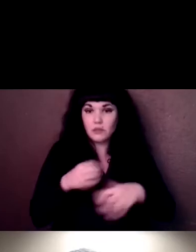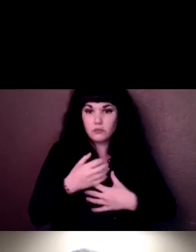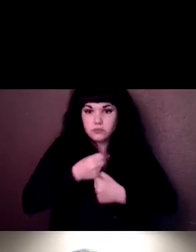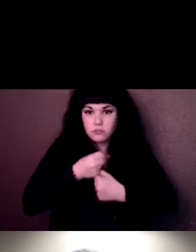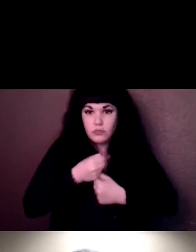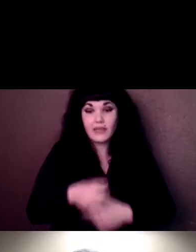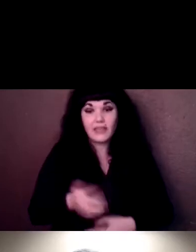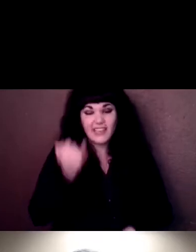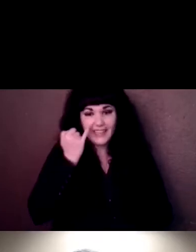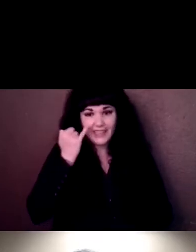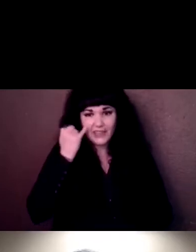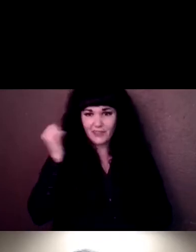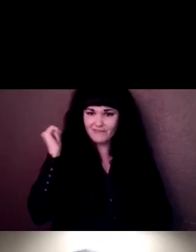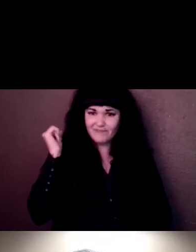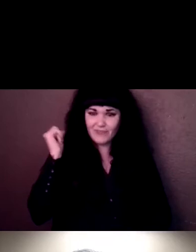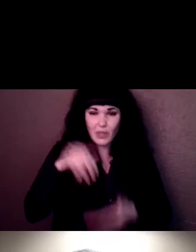if they are weak, they may not